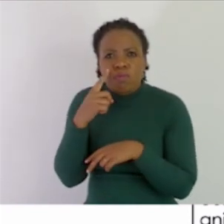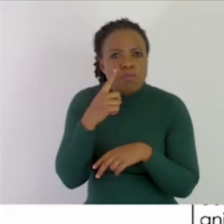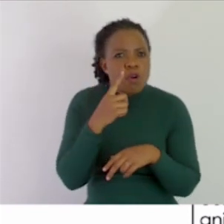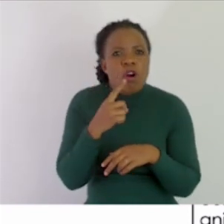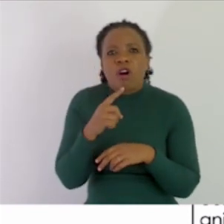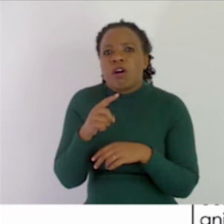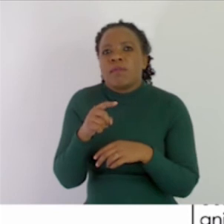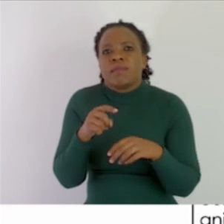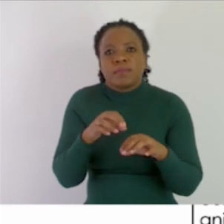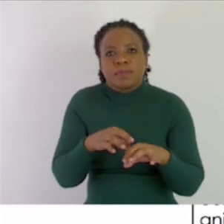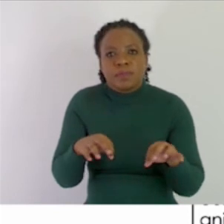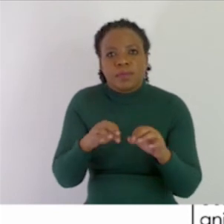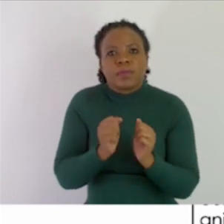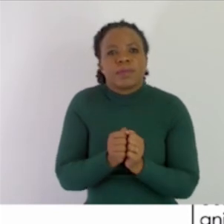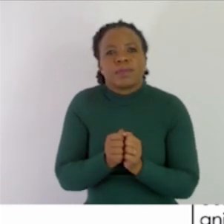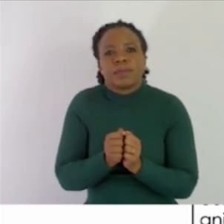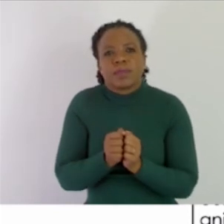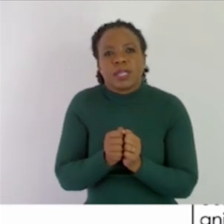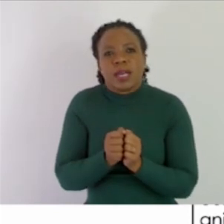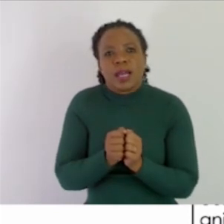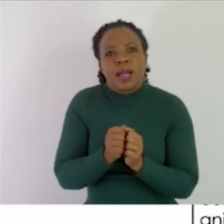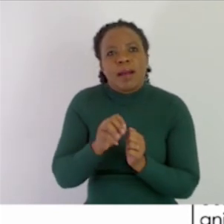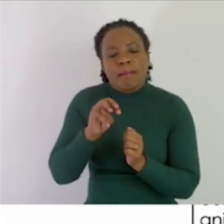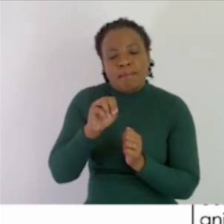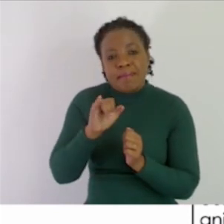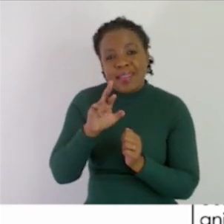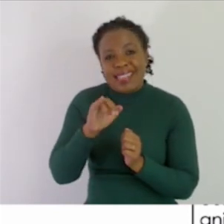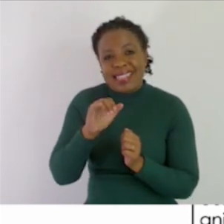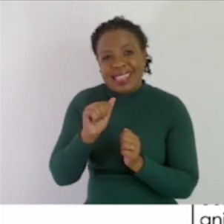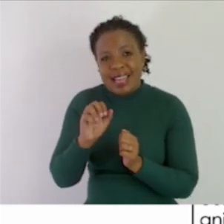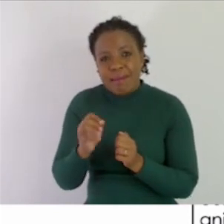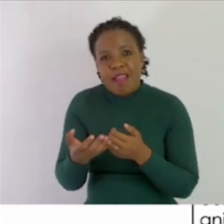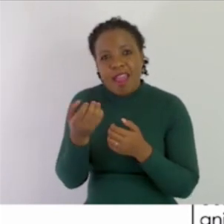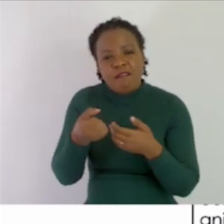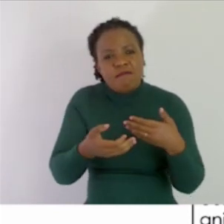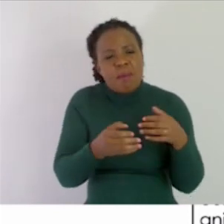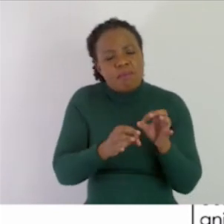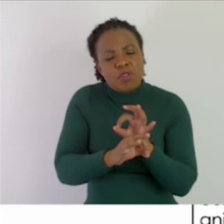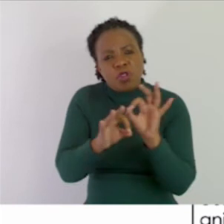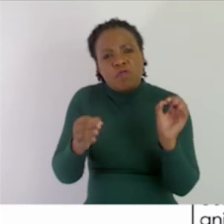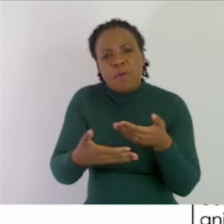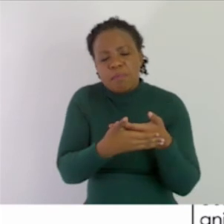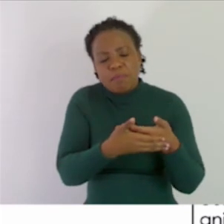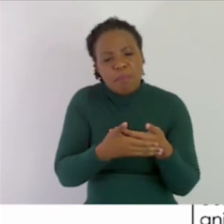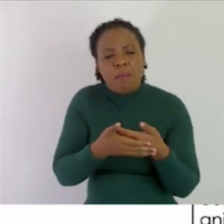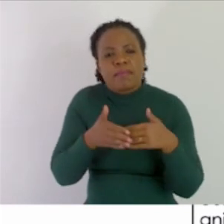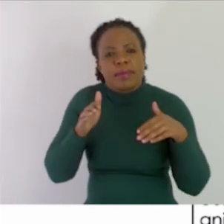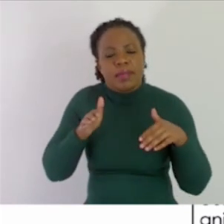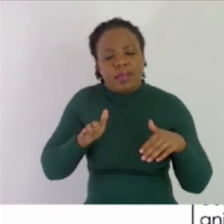a beautiful baby girl who slept a lot. So Auntie Miriam did not go to the